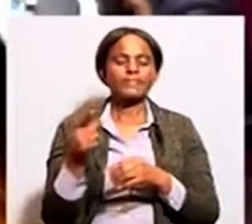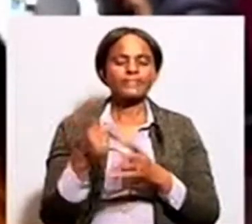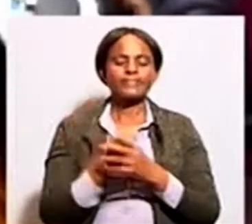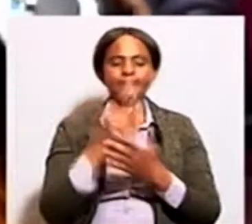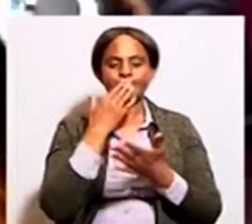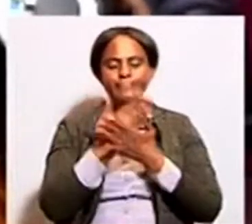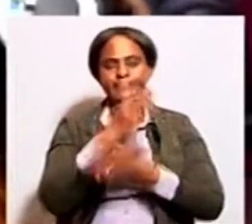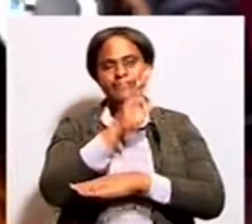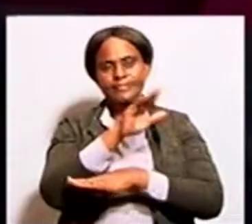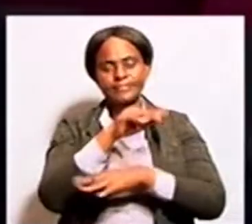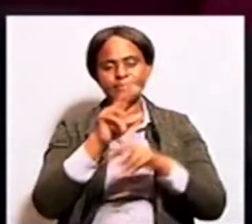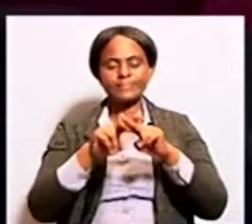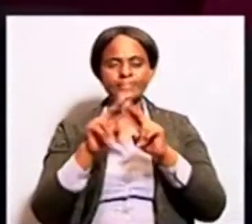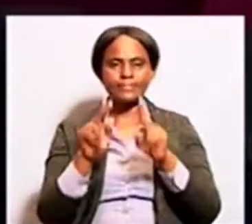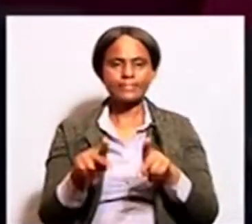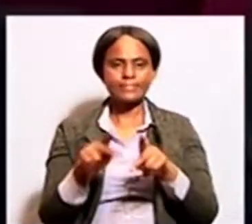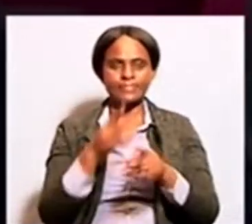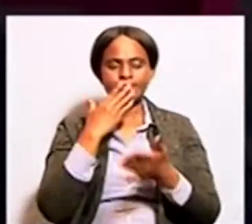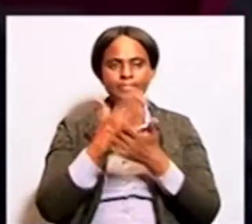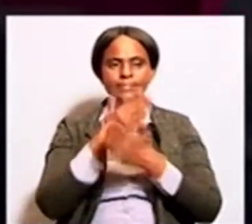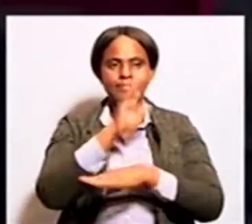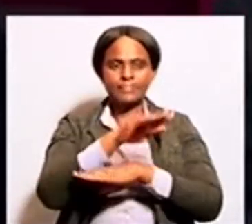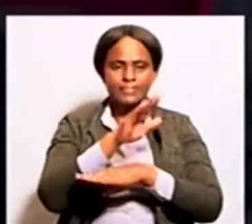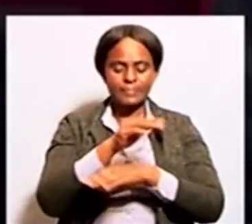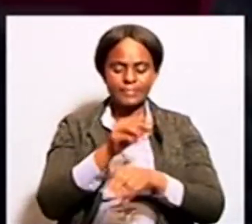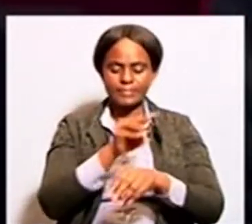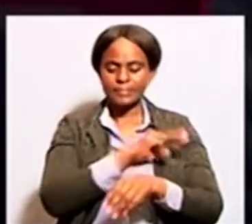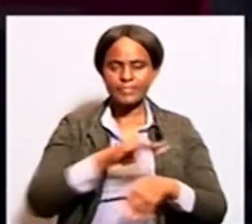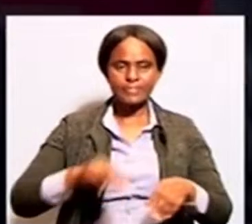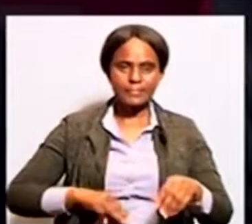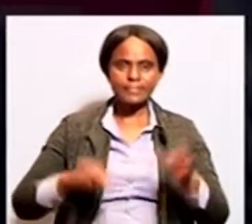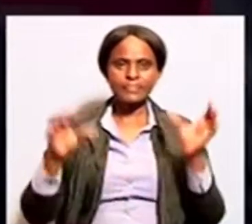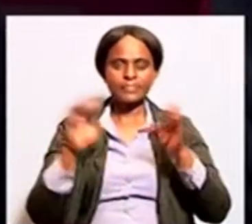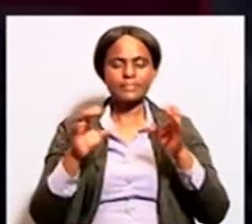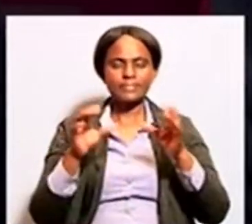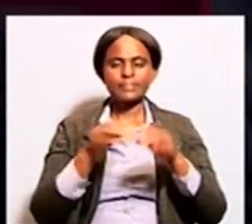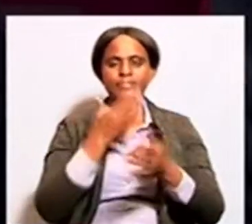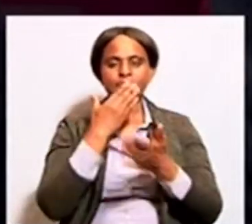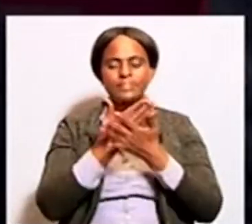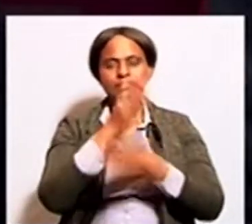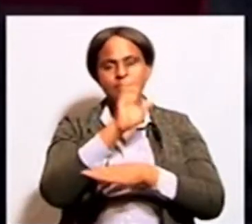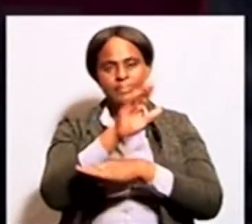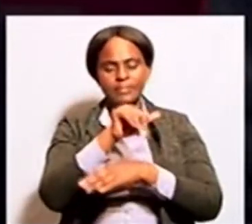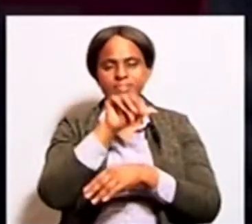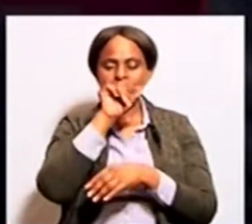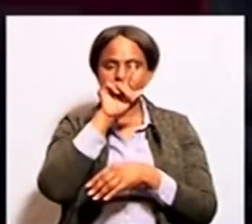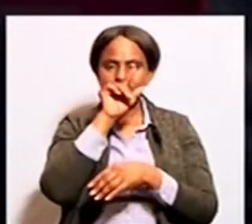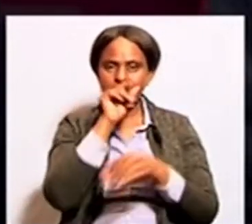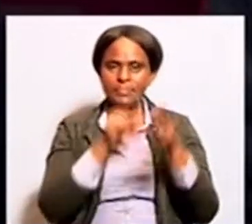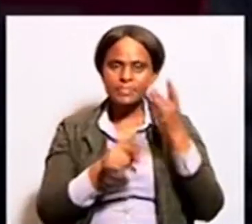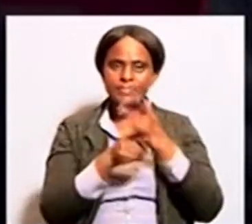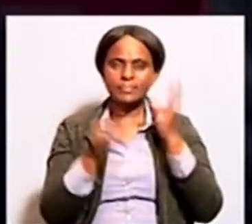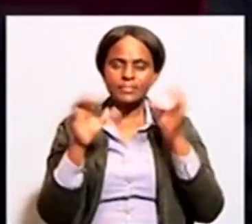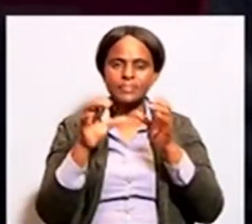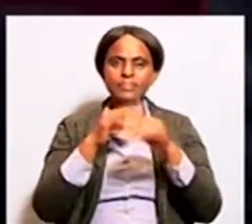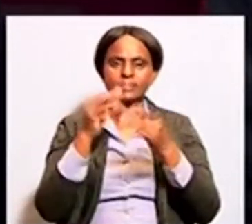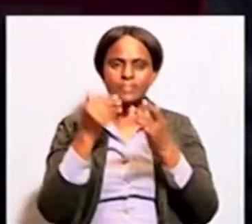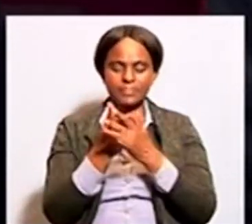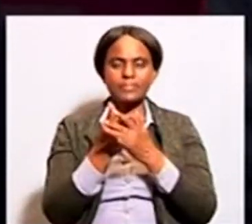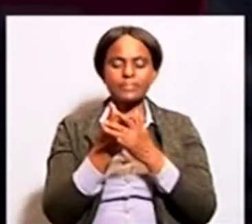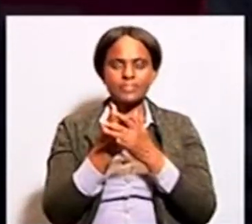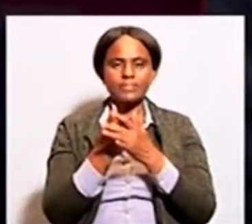Good afternoon, Chair. Good afternoon, honorable members of the committee. Good afternoon, Livingstone Town Council. My name is Asiame